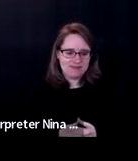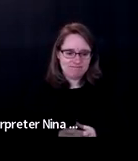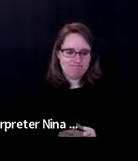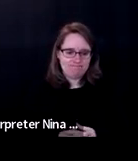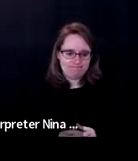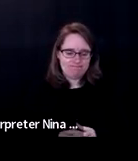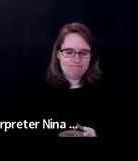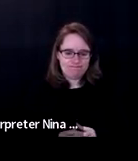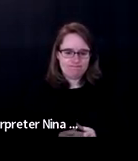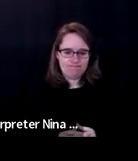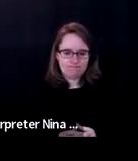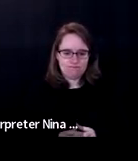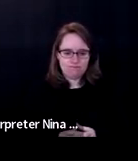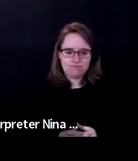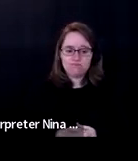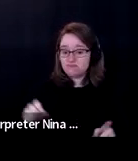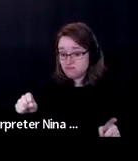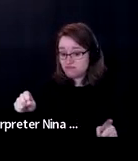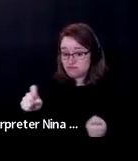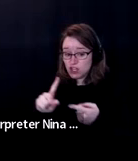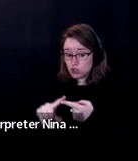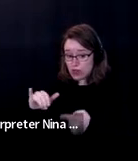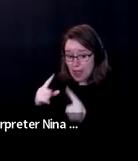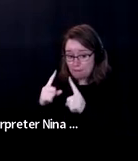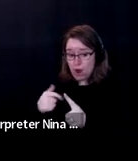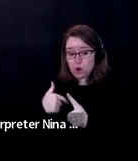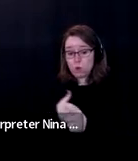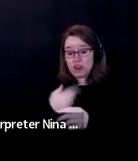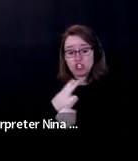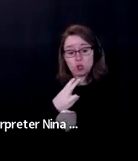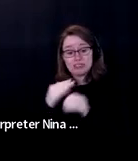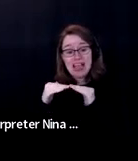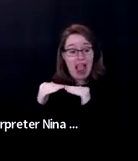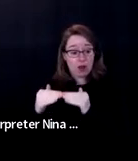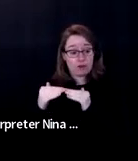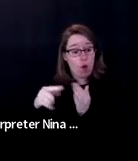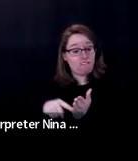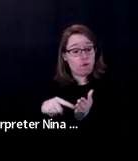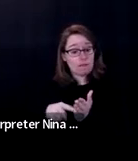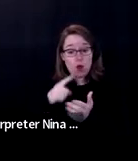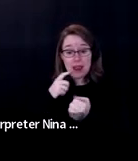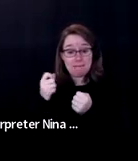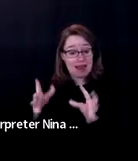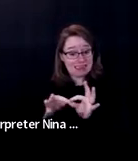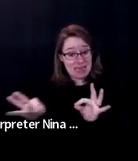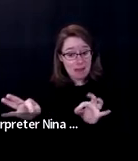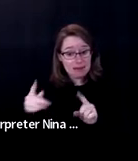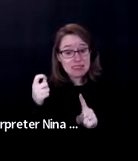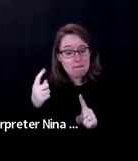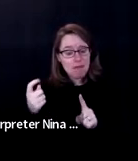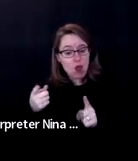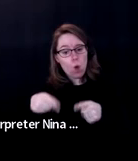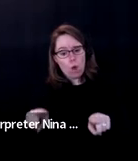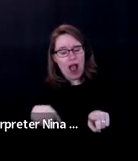Yeah, and just kind of to that point, we use equitable and affordable in a lot of our statements, but I see that as we're looking at and